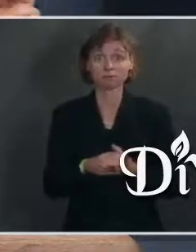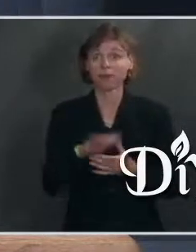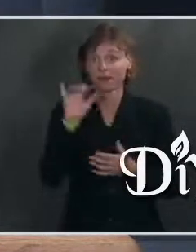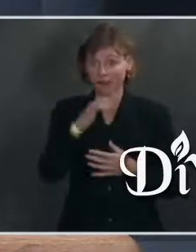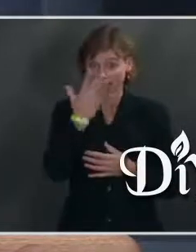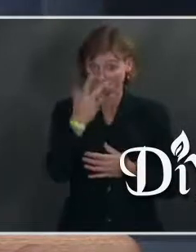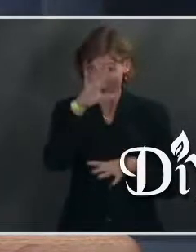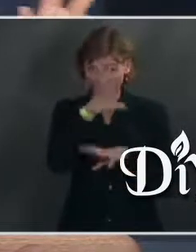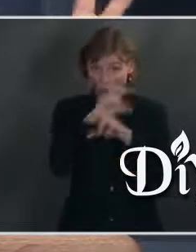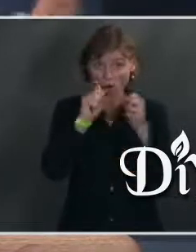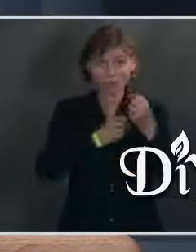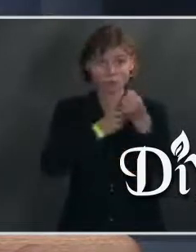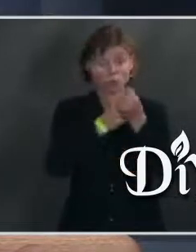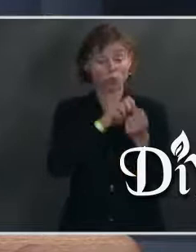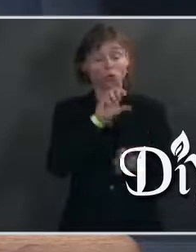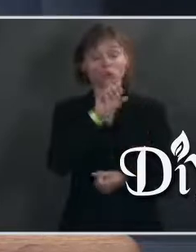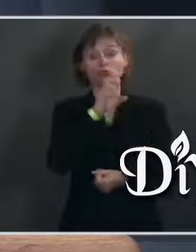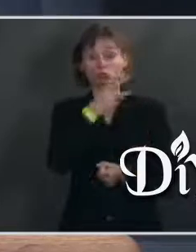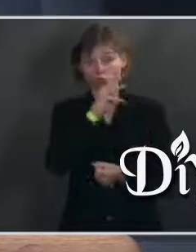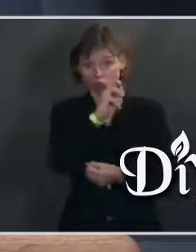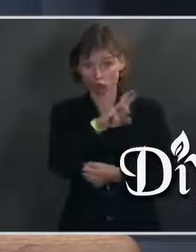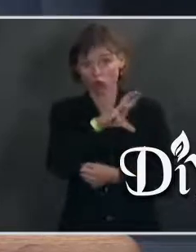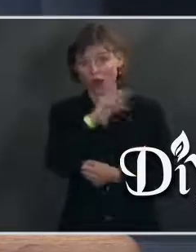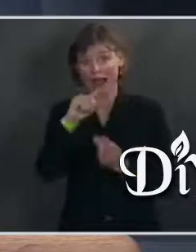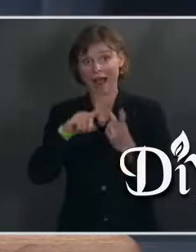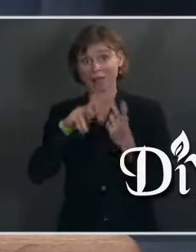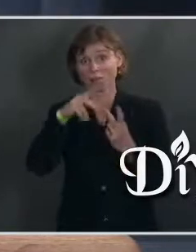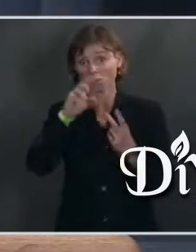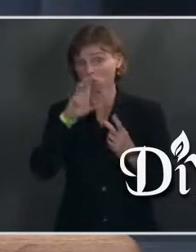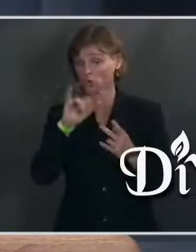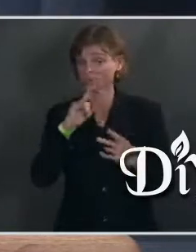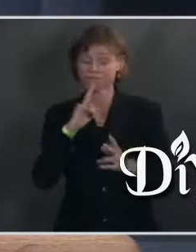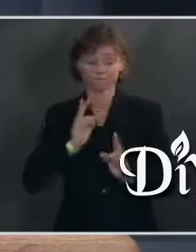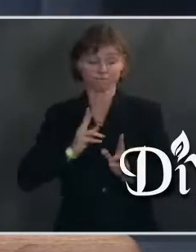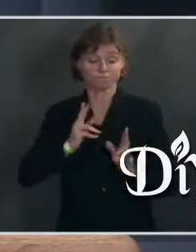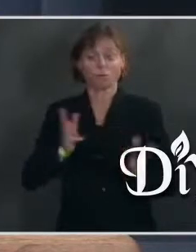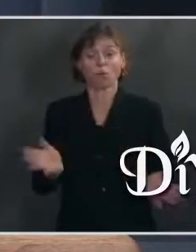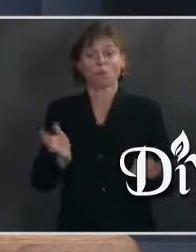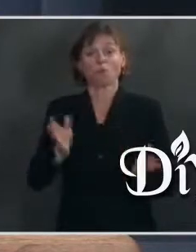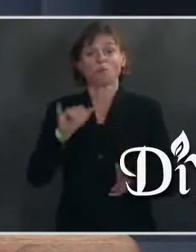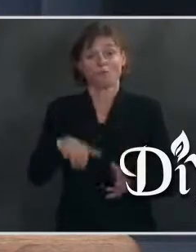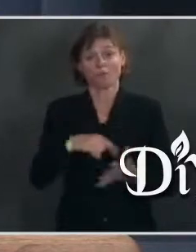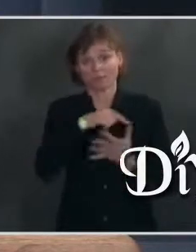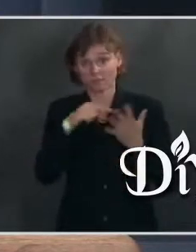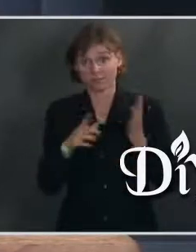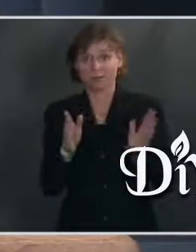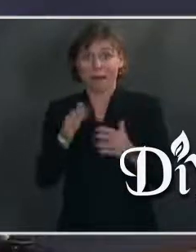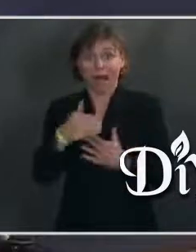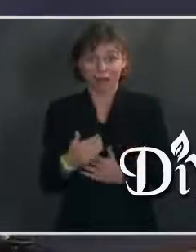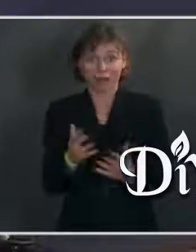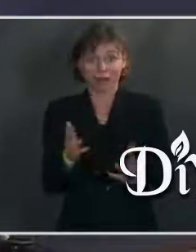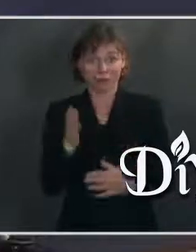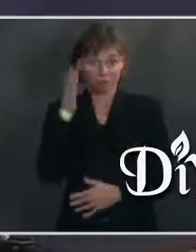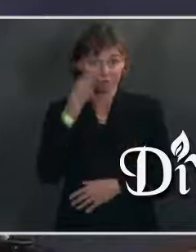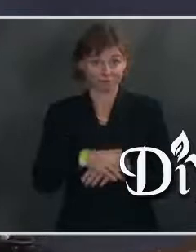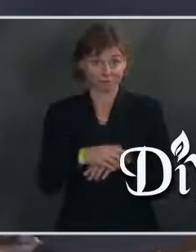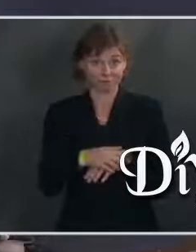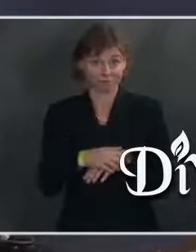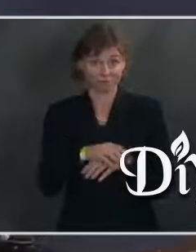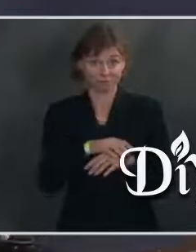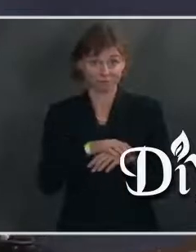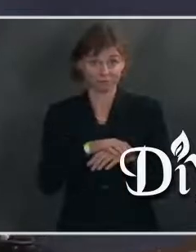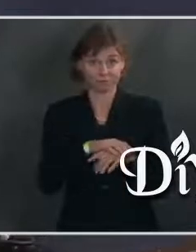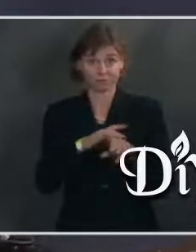by Leader Schumer, and Speaker Pelosi to move this package forward. If I can ask a question on impeachment. The impeachment managers have